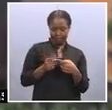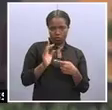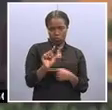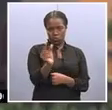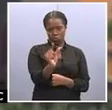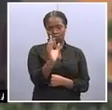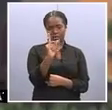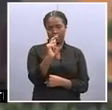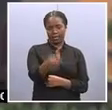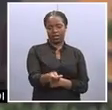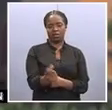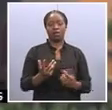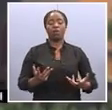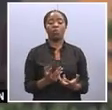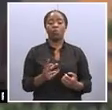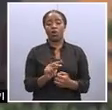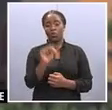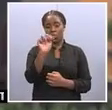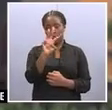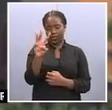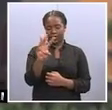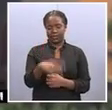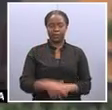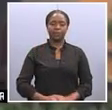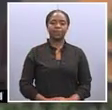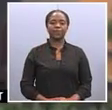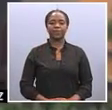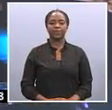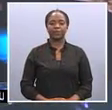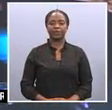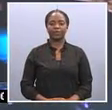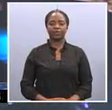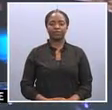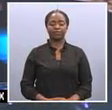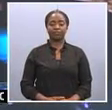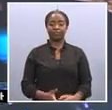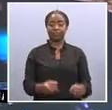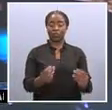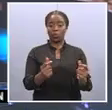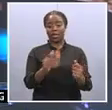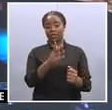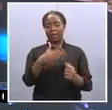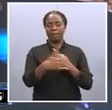soon. Michael Apple, Klerksdorp in the Northwest. Right, here's a quick look